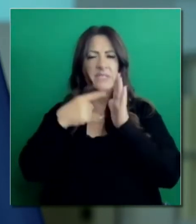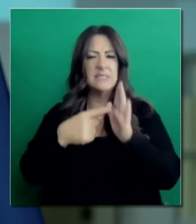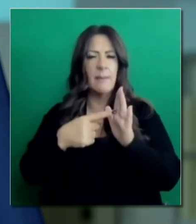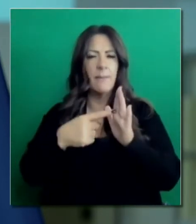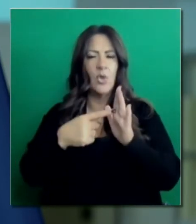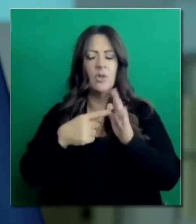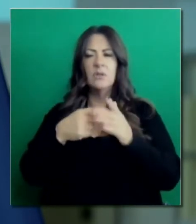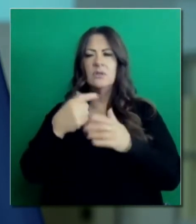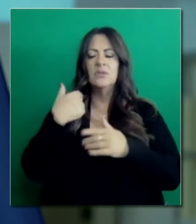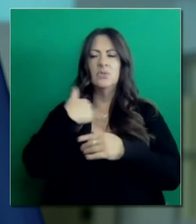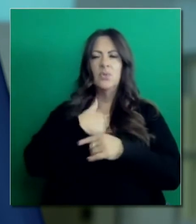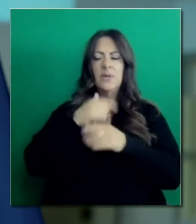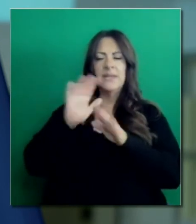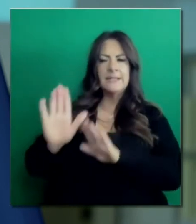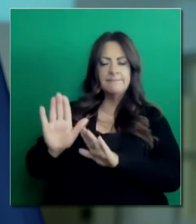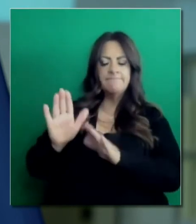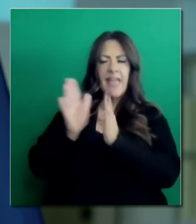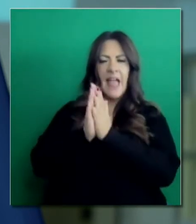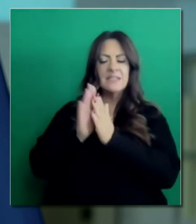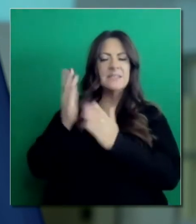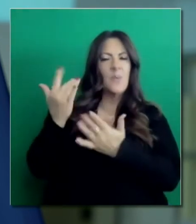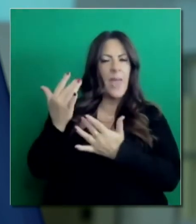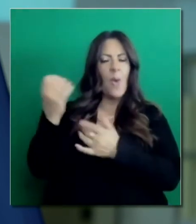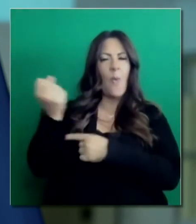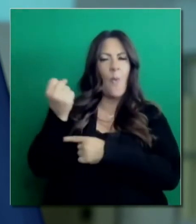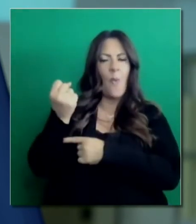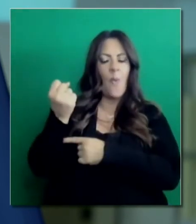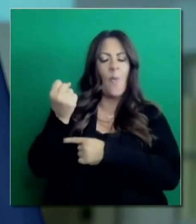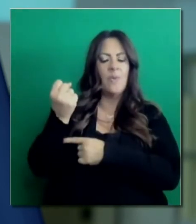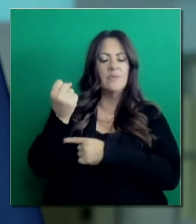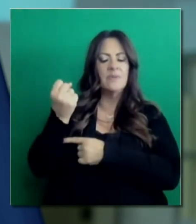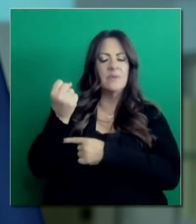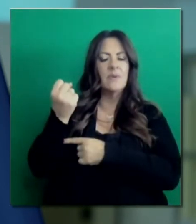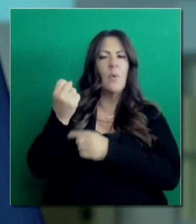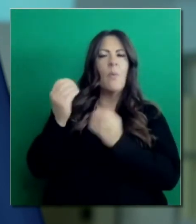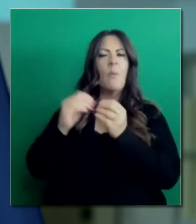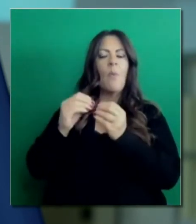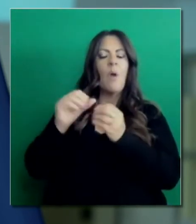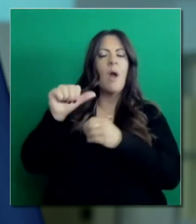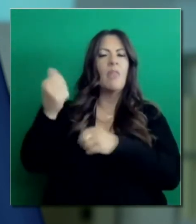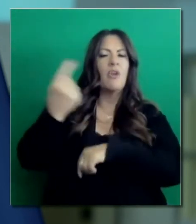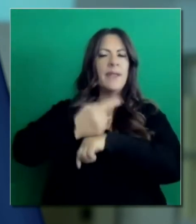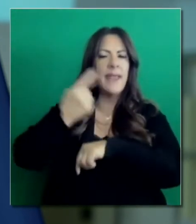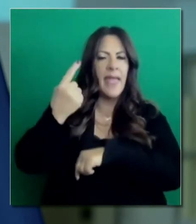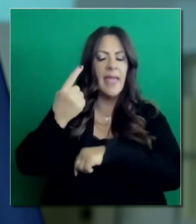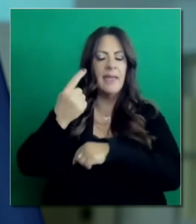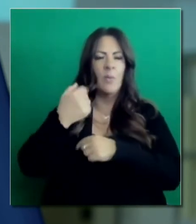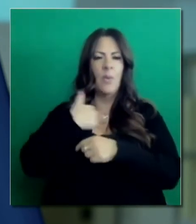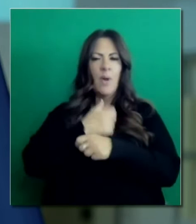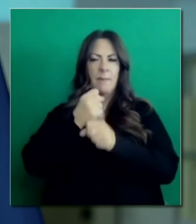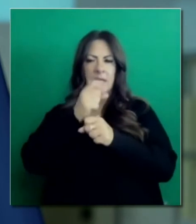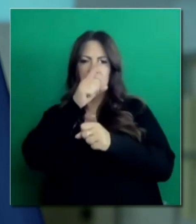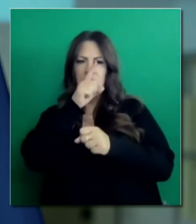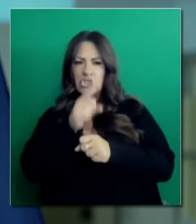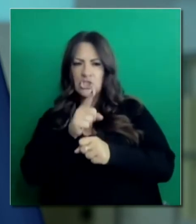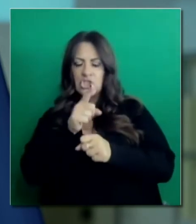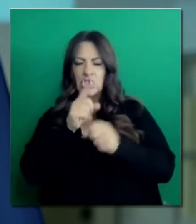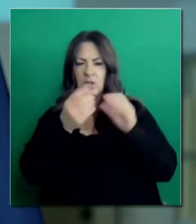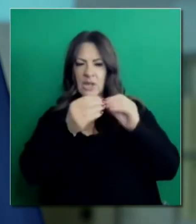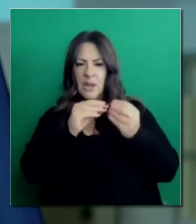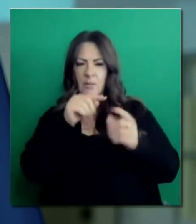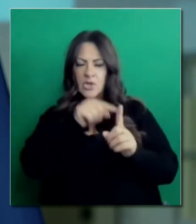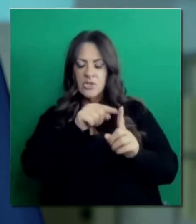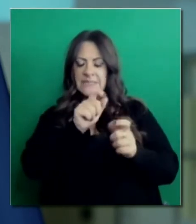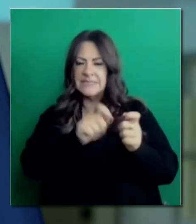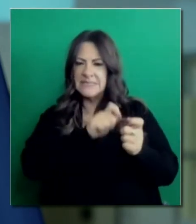a day or so to make sure that that data was indeed accurate and folks were privy to that